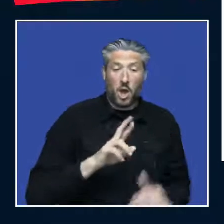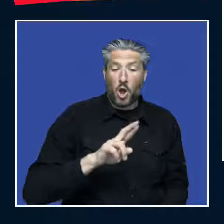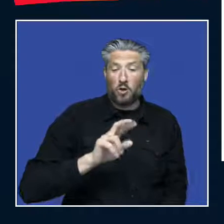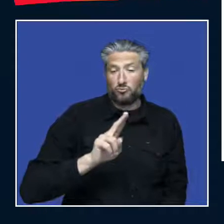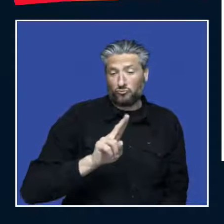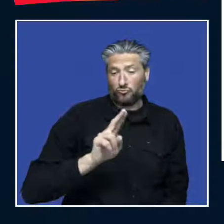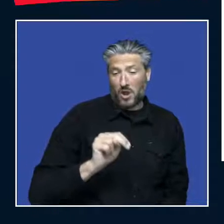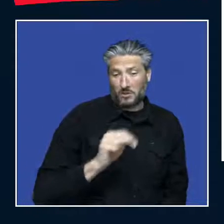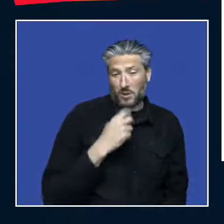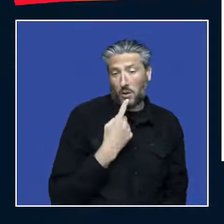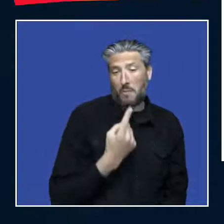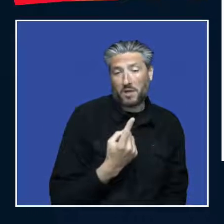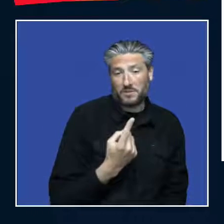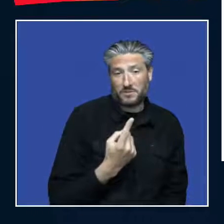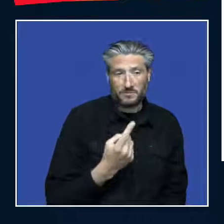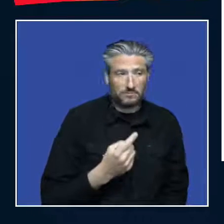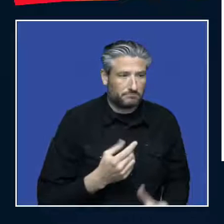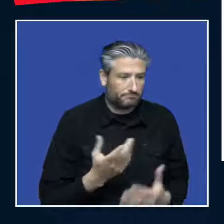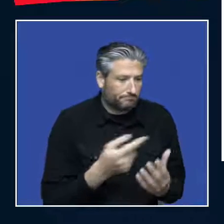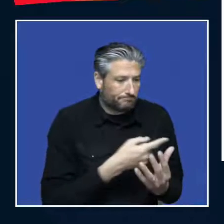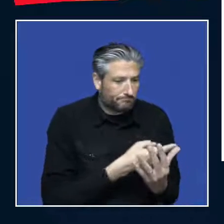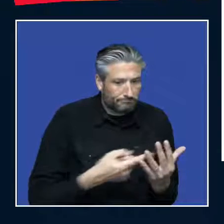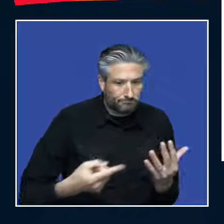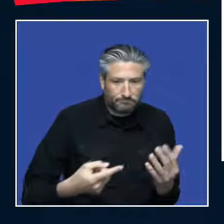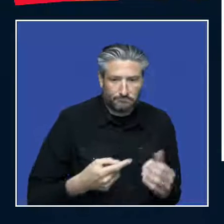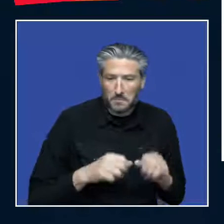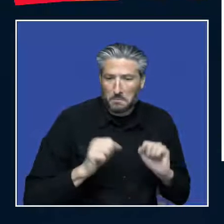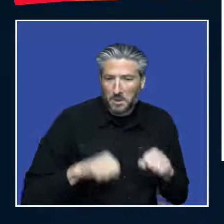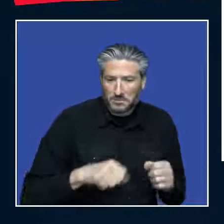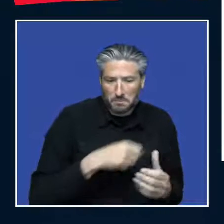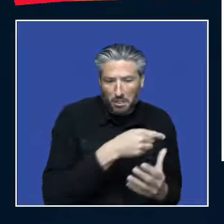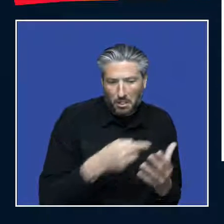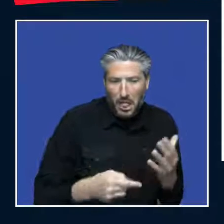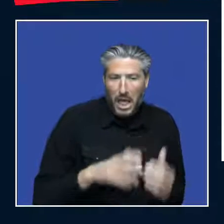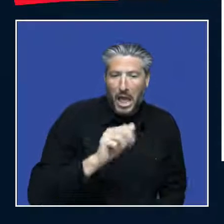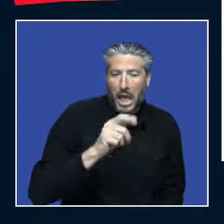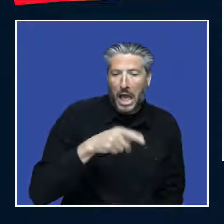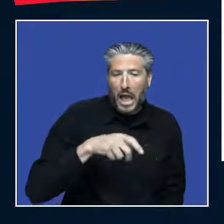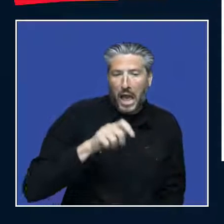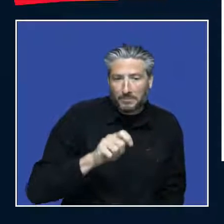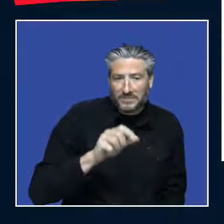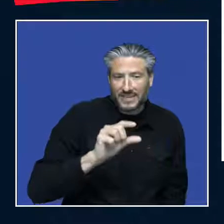any commands almost. So if I need some apt-get, I could also add it here.